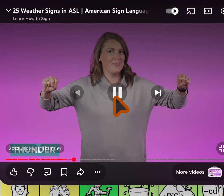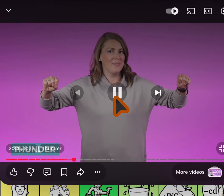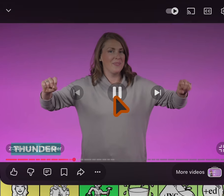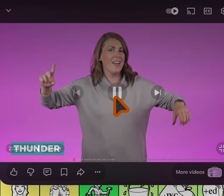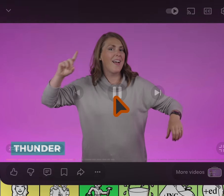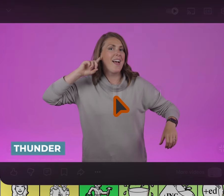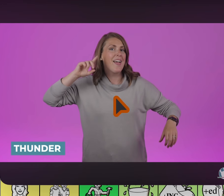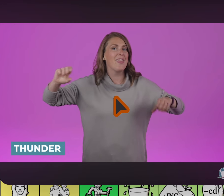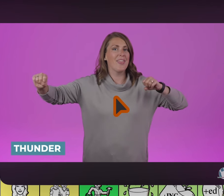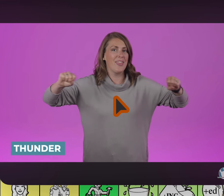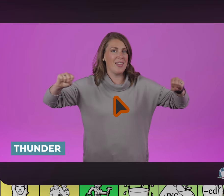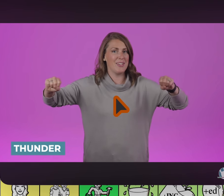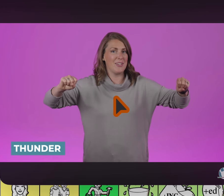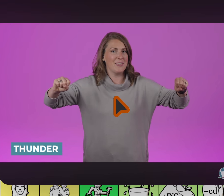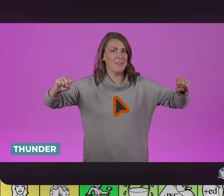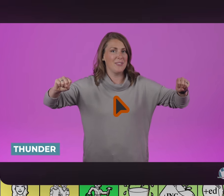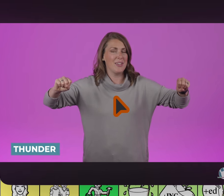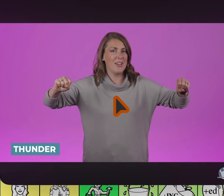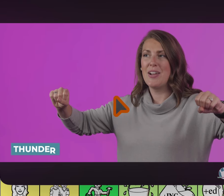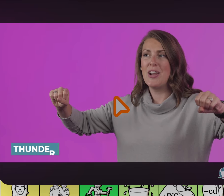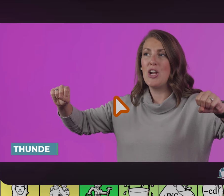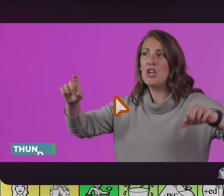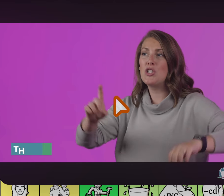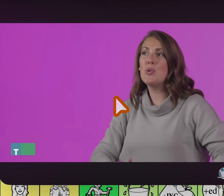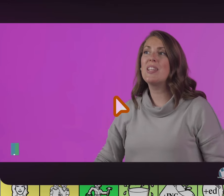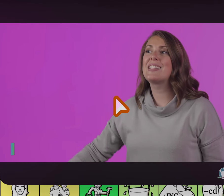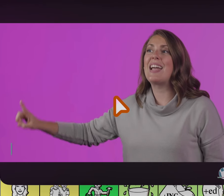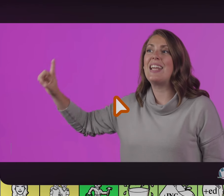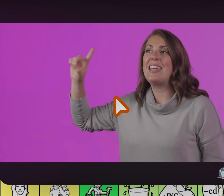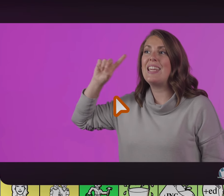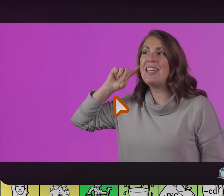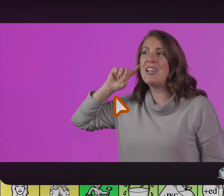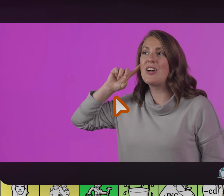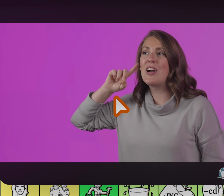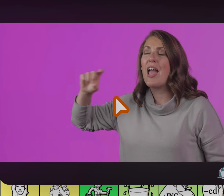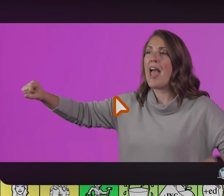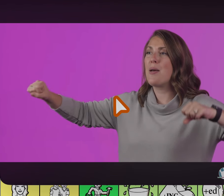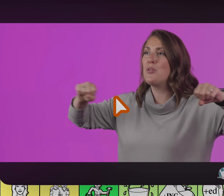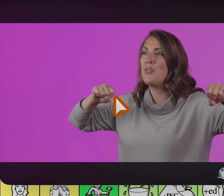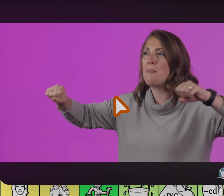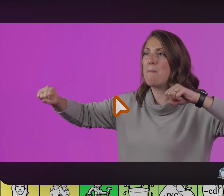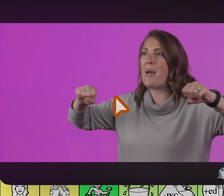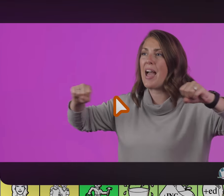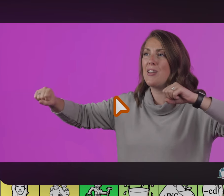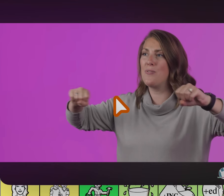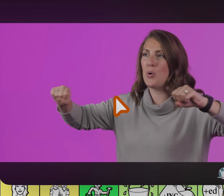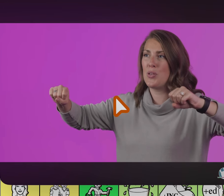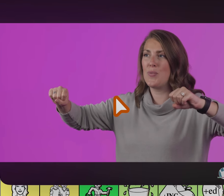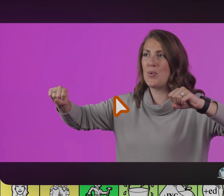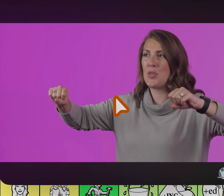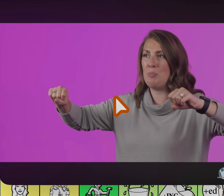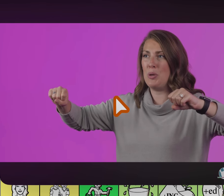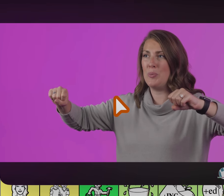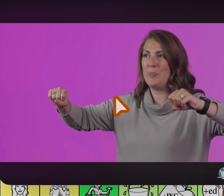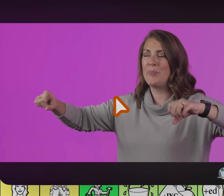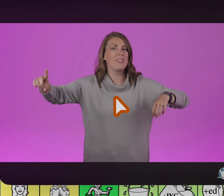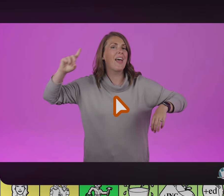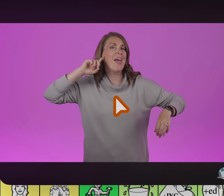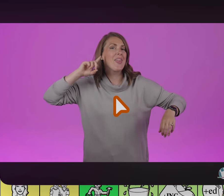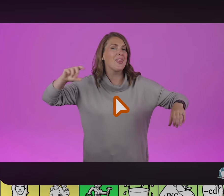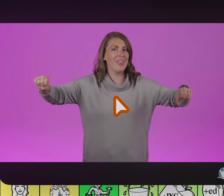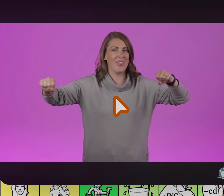Thunder. Thunder. You're doing the sign here and moving back and forth for the